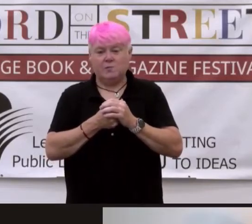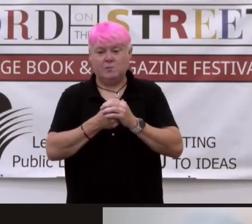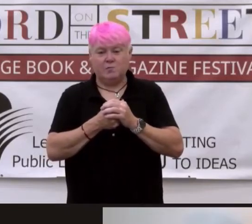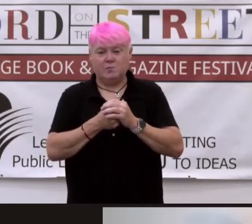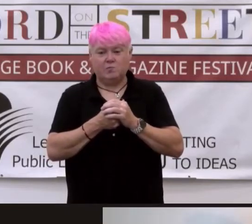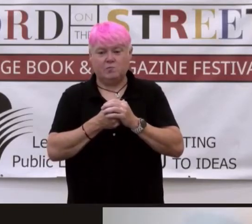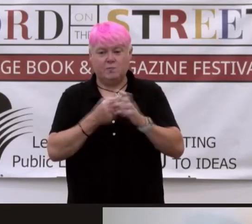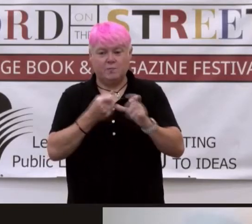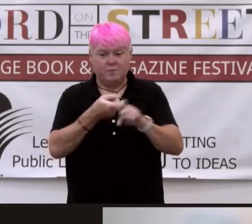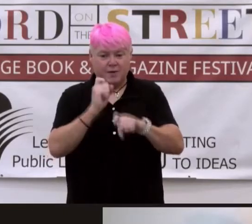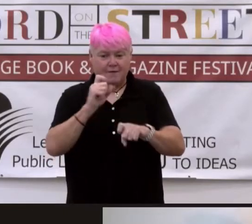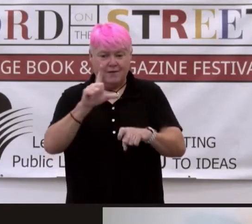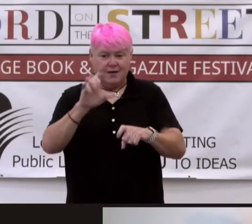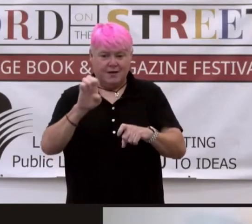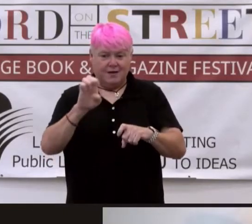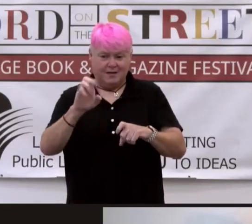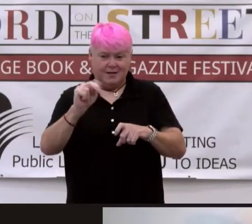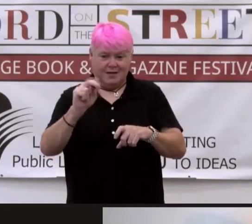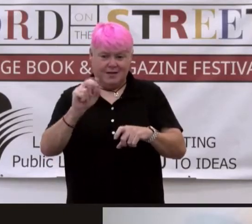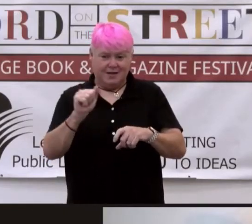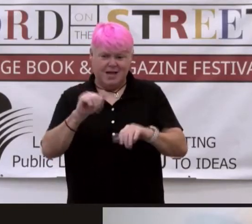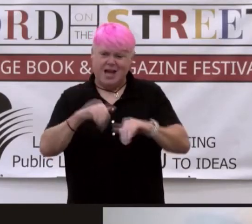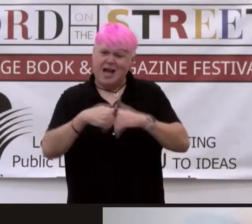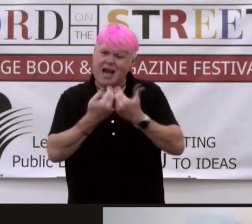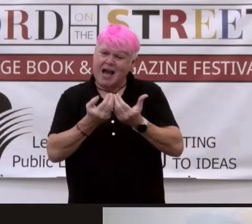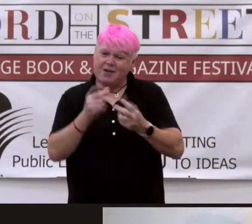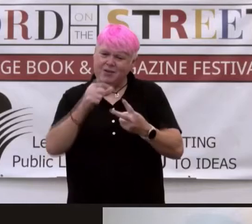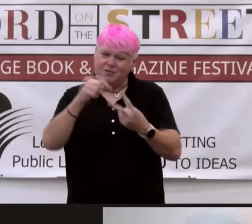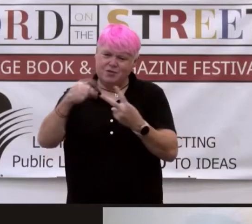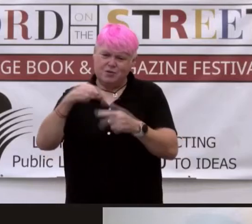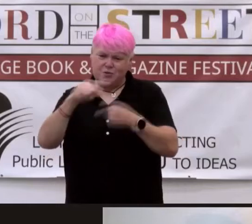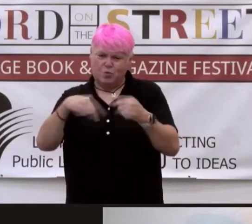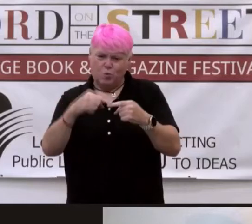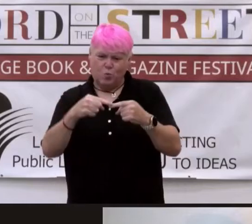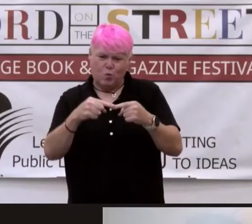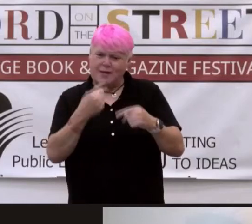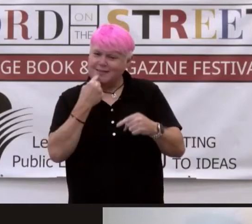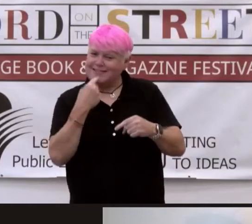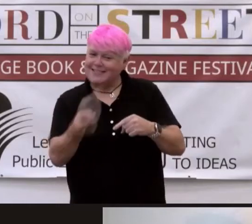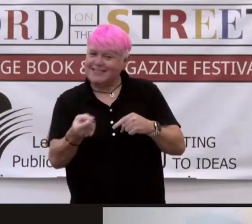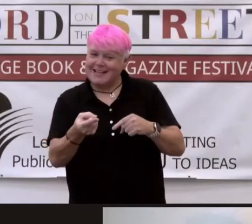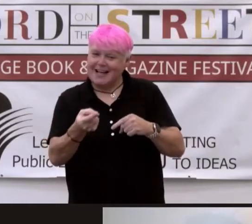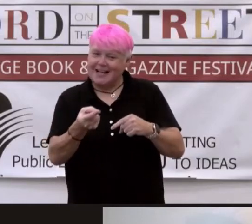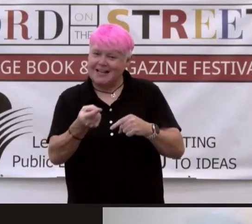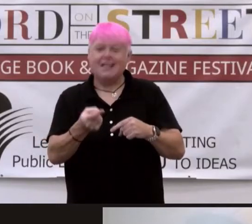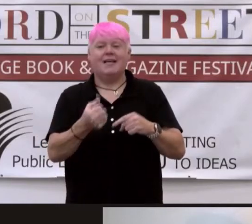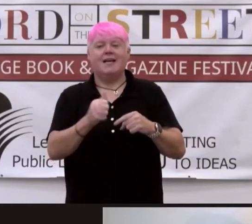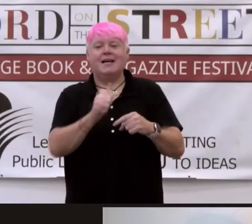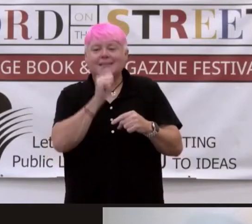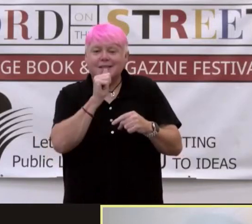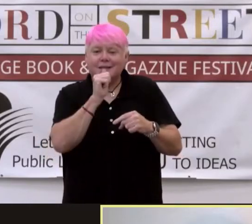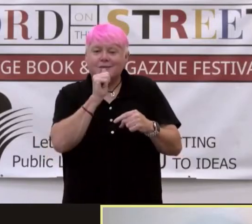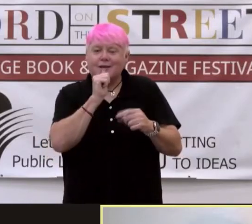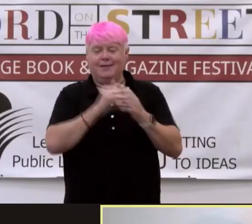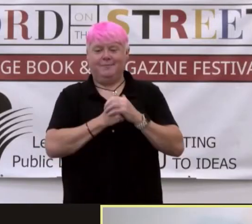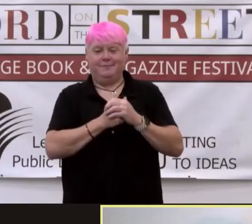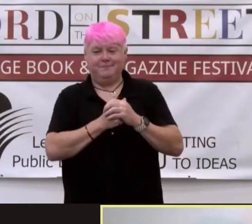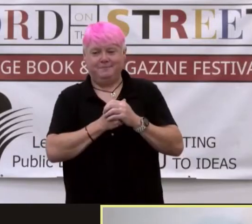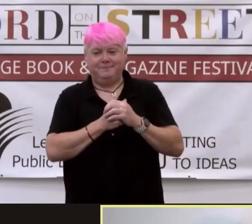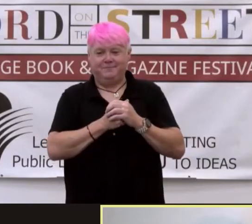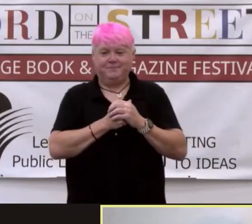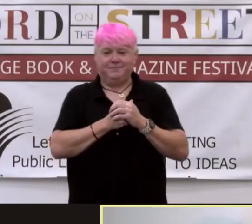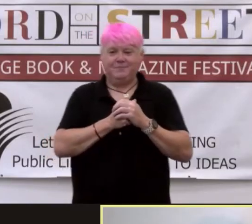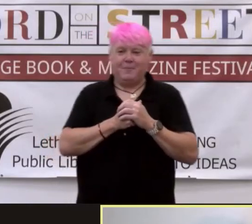From Lena, how do you choose when to reveal secrets when trying to create a mystery or thriller plot? Oh my gosh.